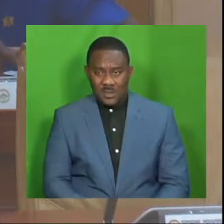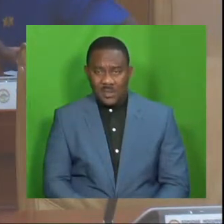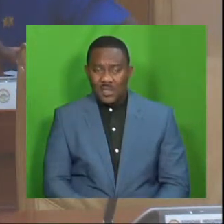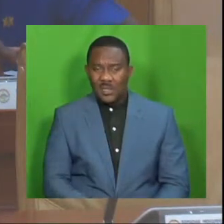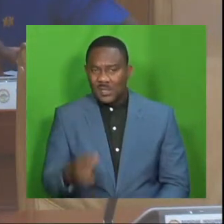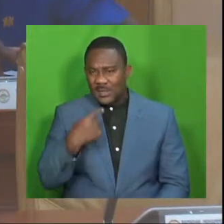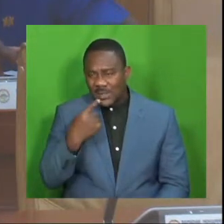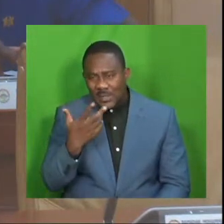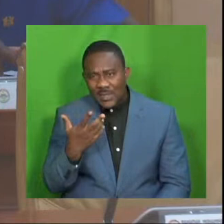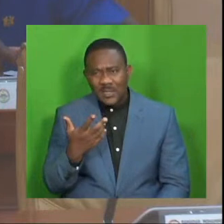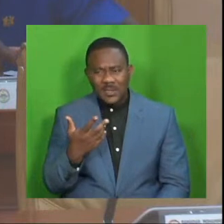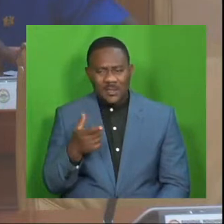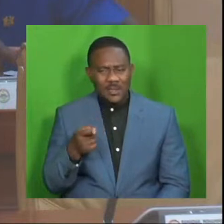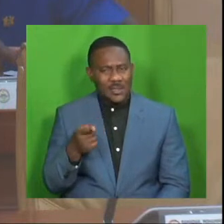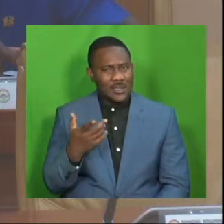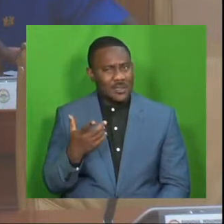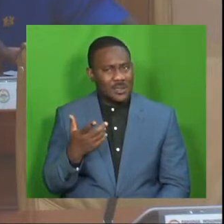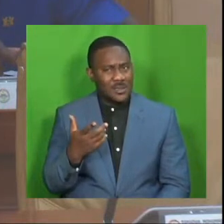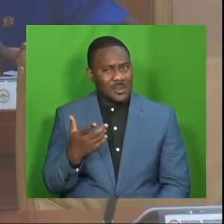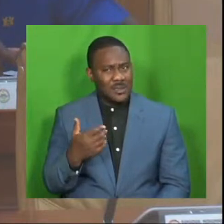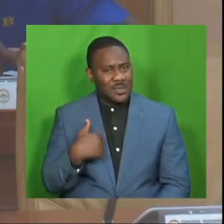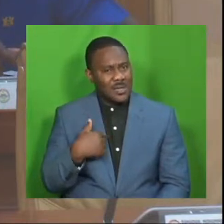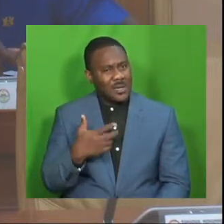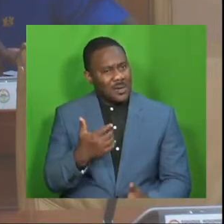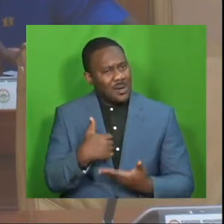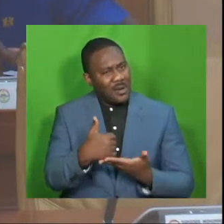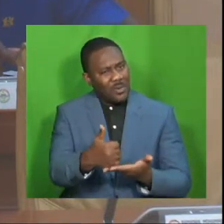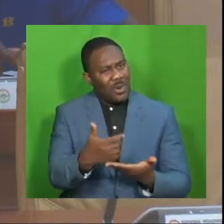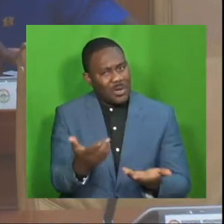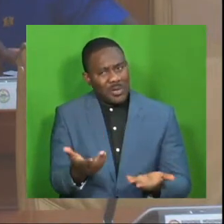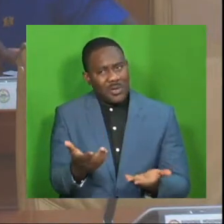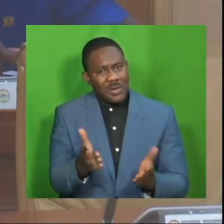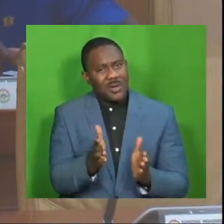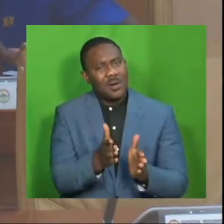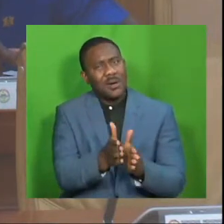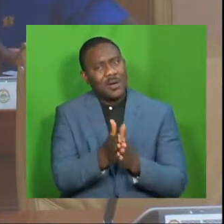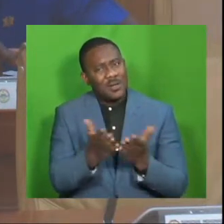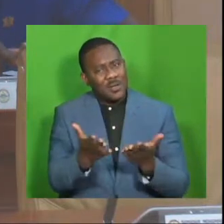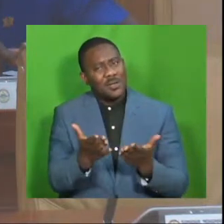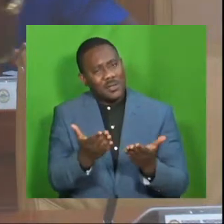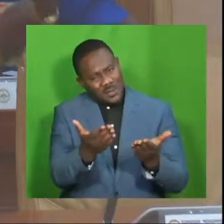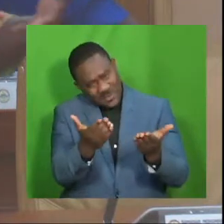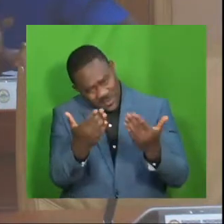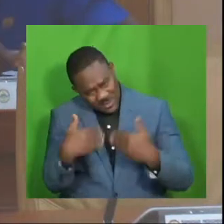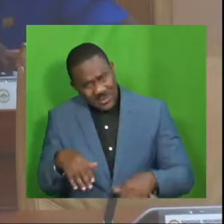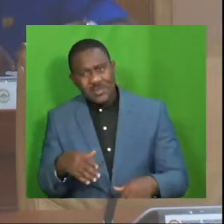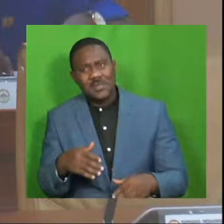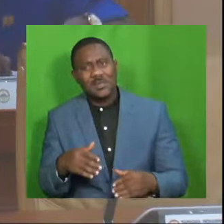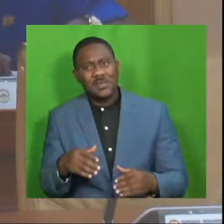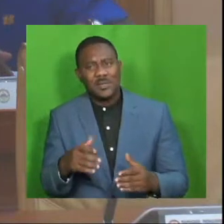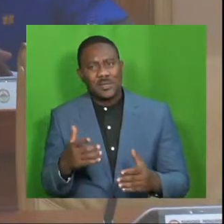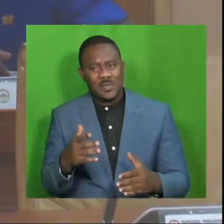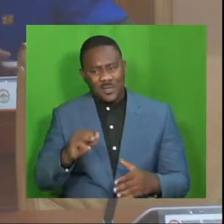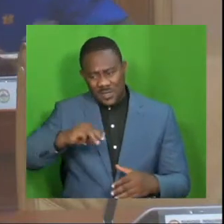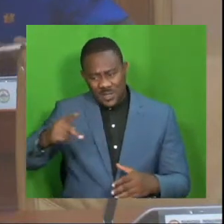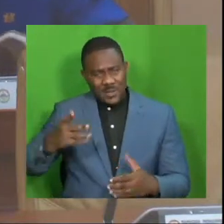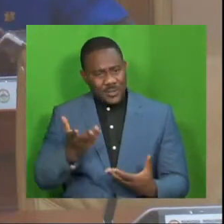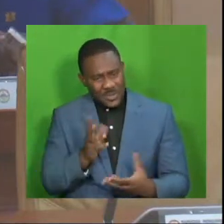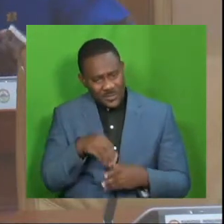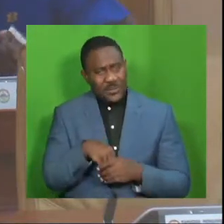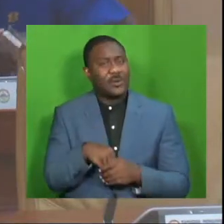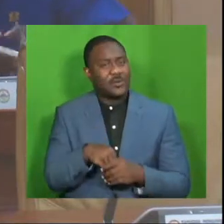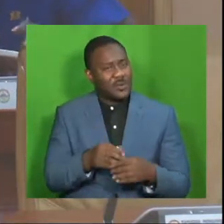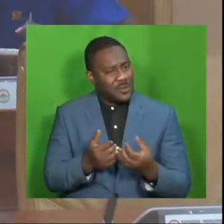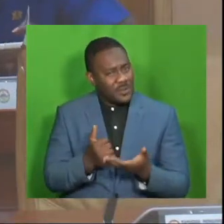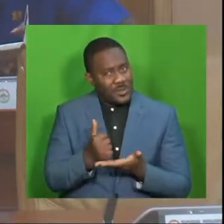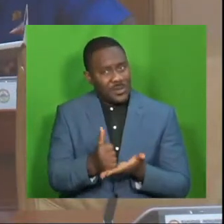that. So I just want to help her, ask her to use the opportunity to get MPs to assist her to address